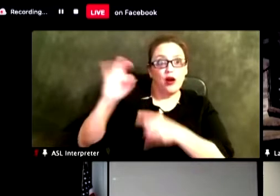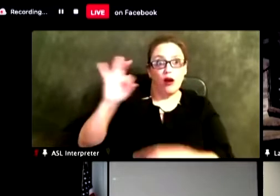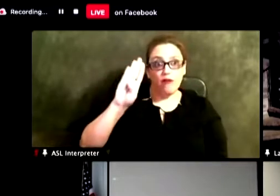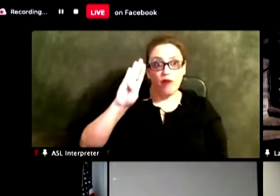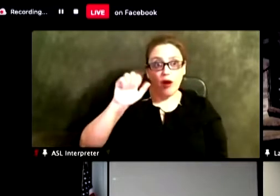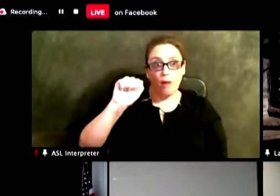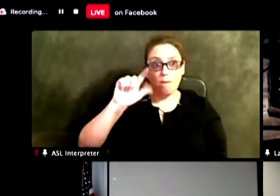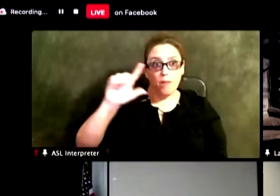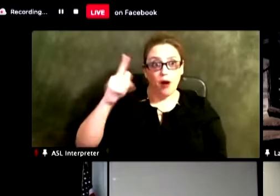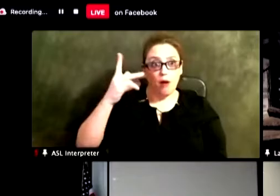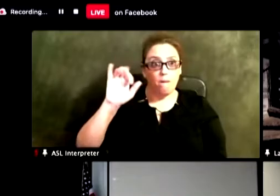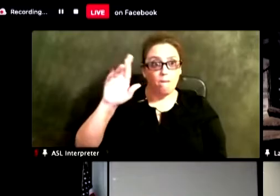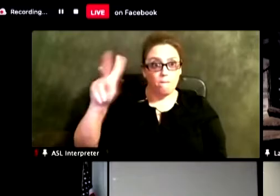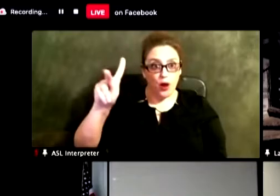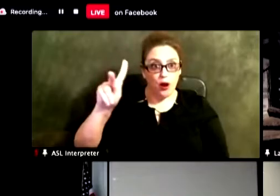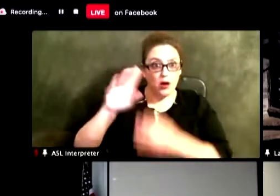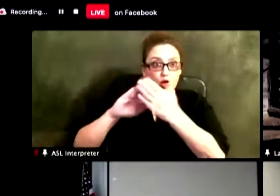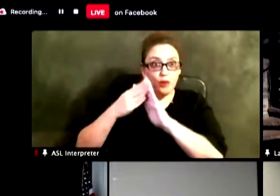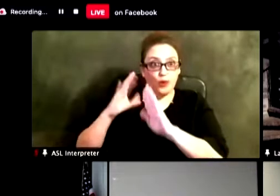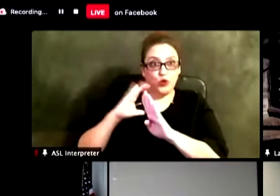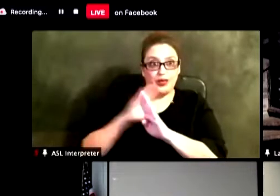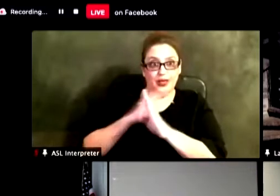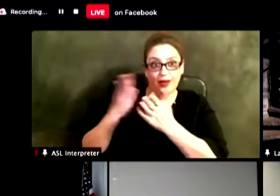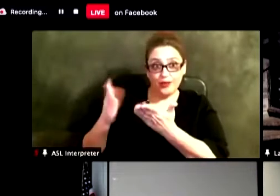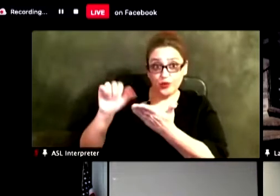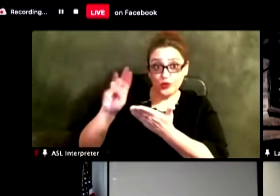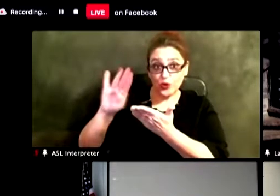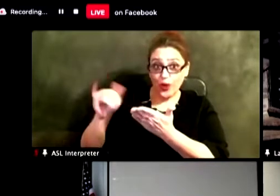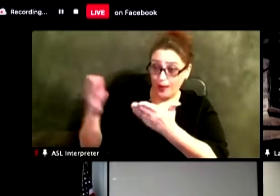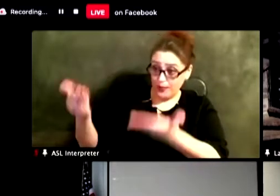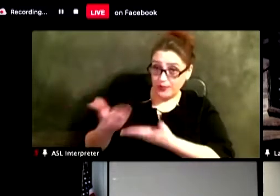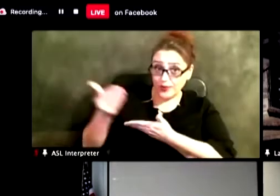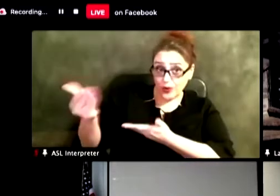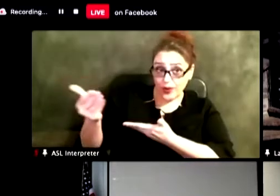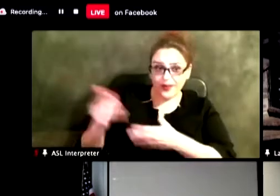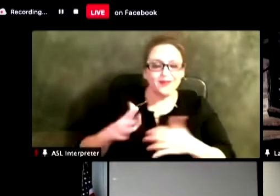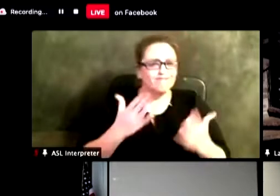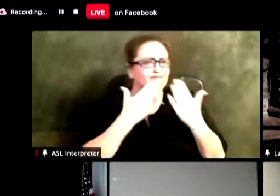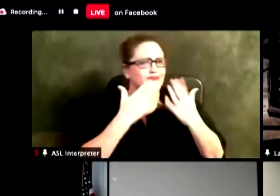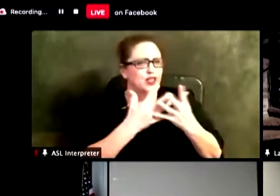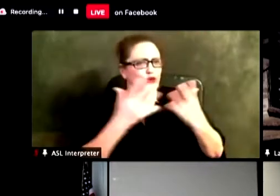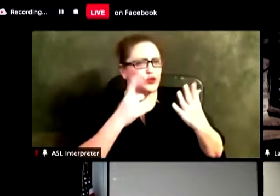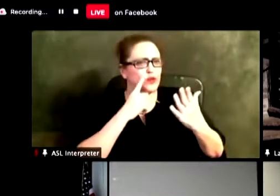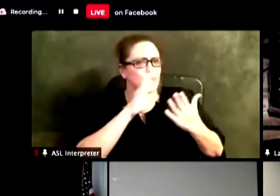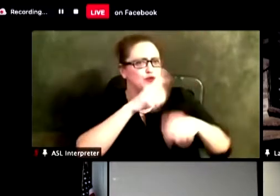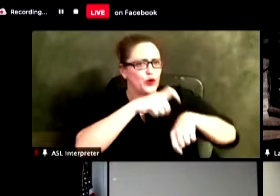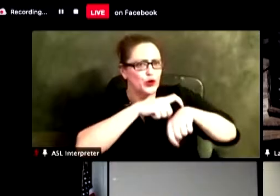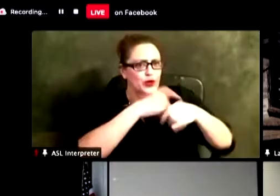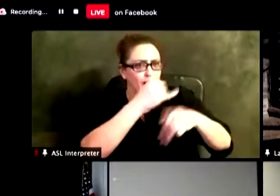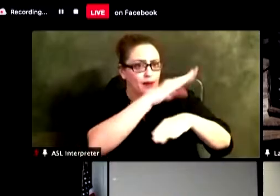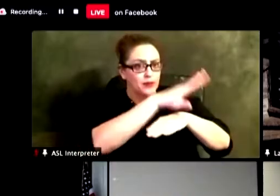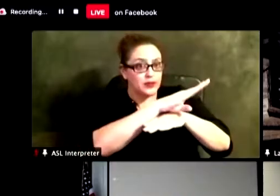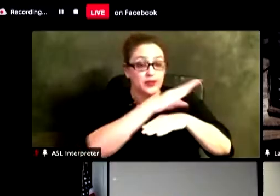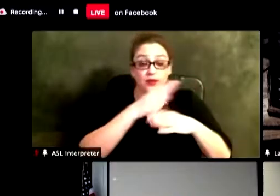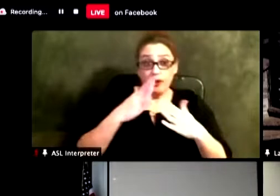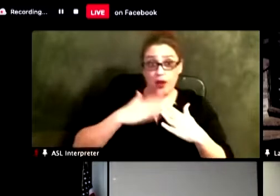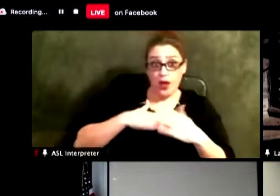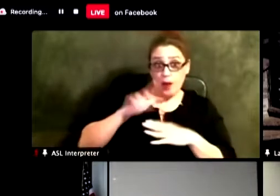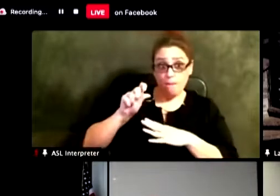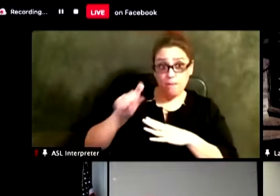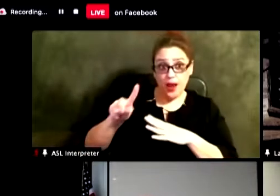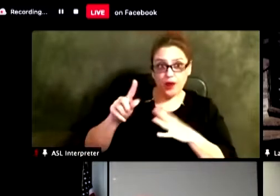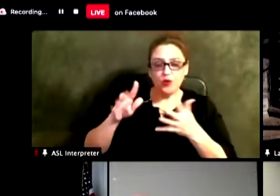if you're there, please go ahead. Oh, thank you so much for your time this evening. You're welcome. My question is sort of a question,